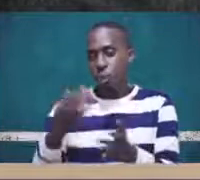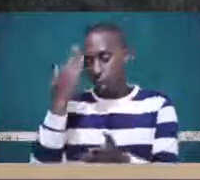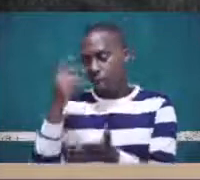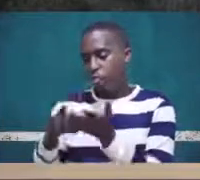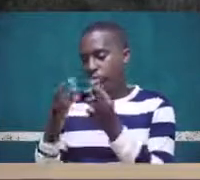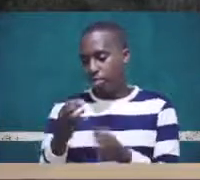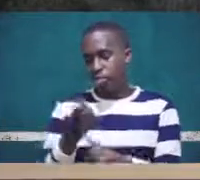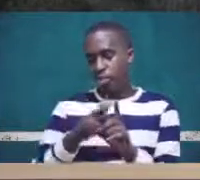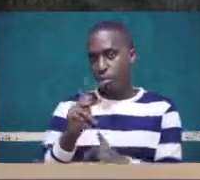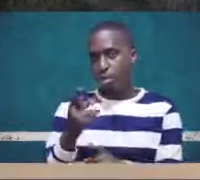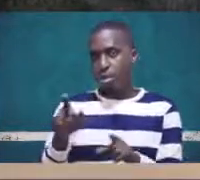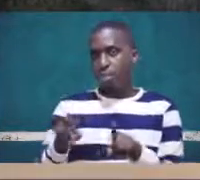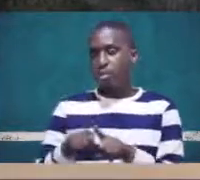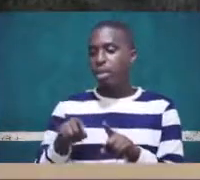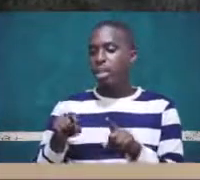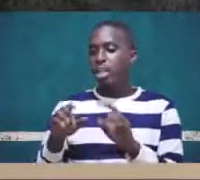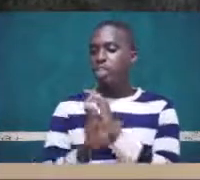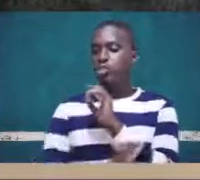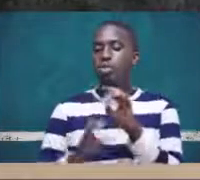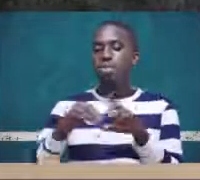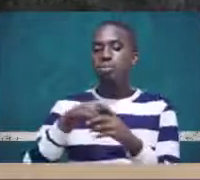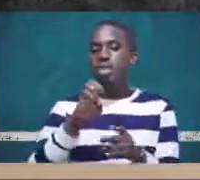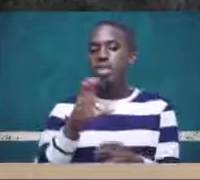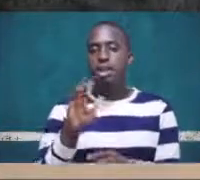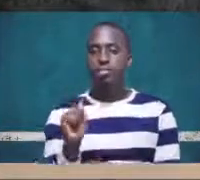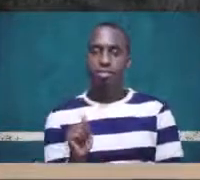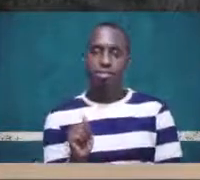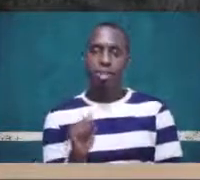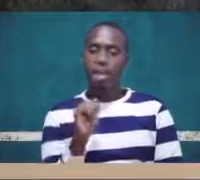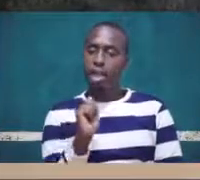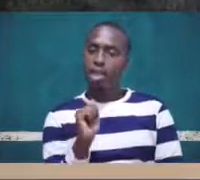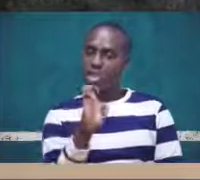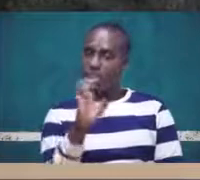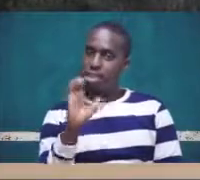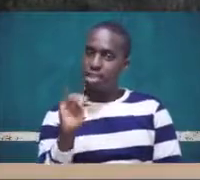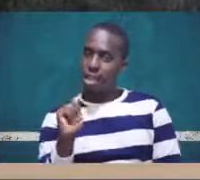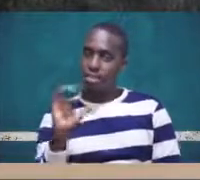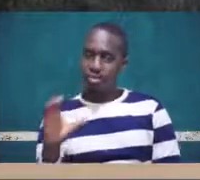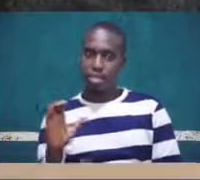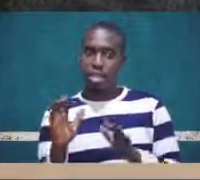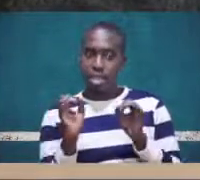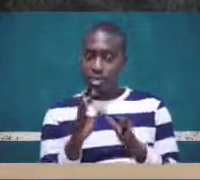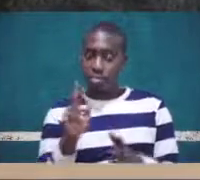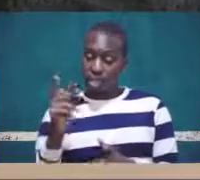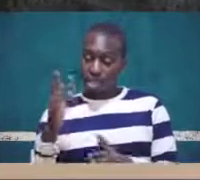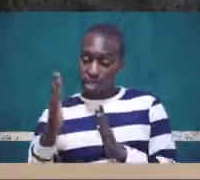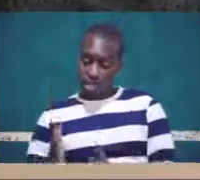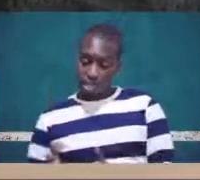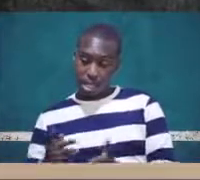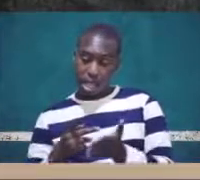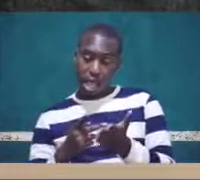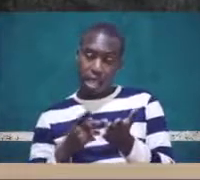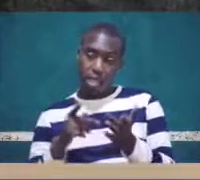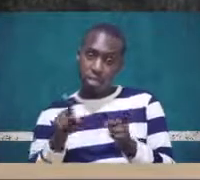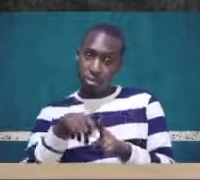Kenya, which is a member country. Then if also a Kenyan is buying goods from Rwanda, if a Kenyan is